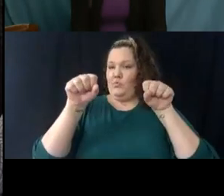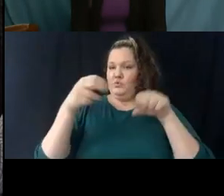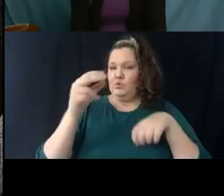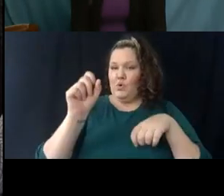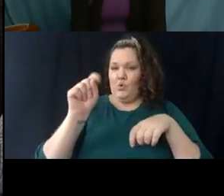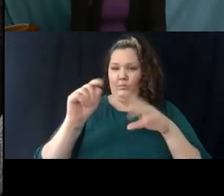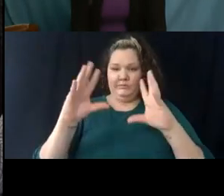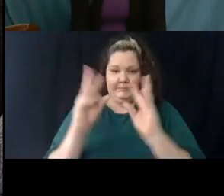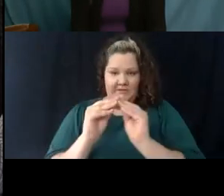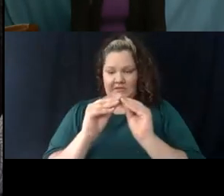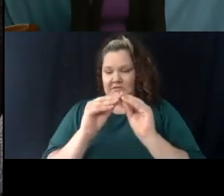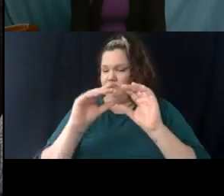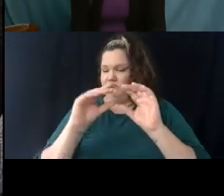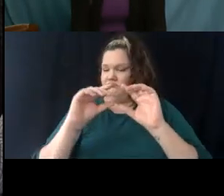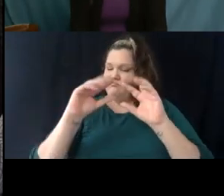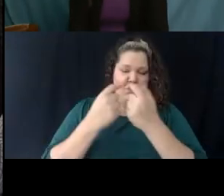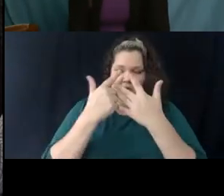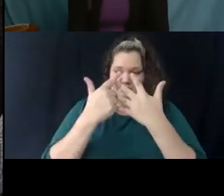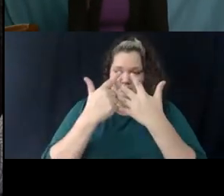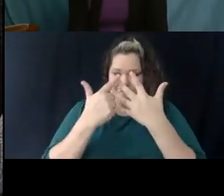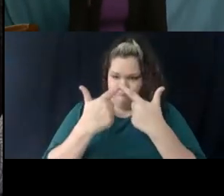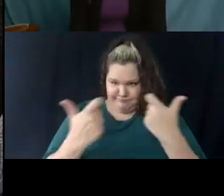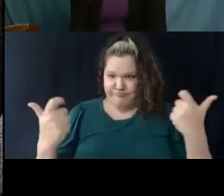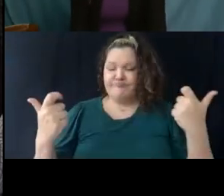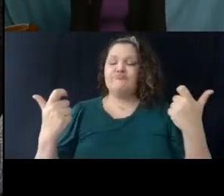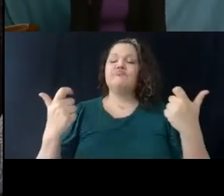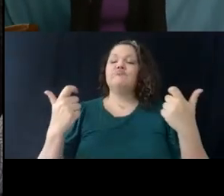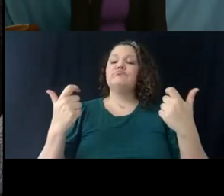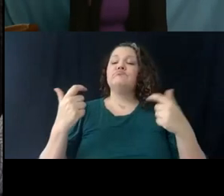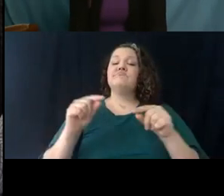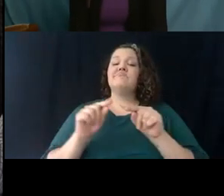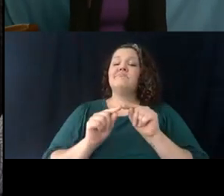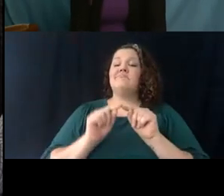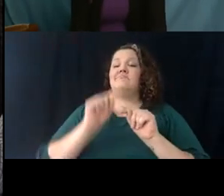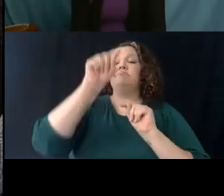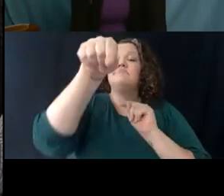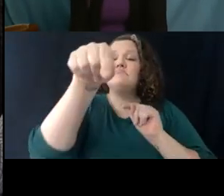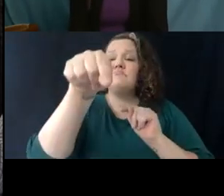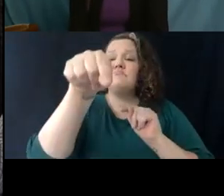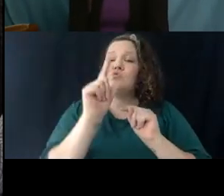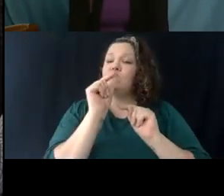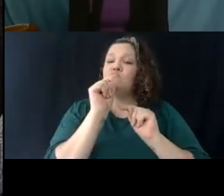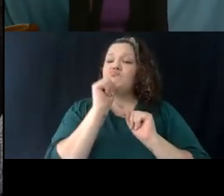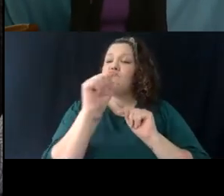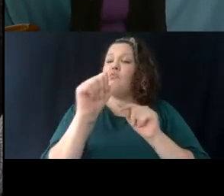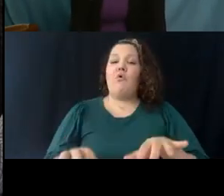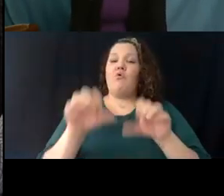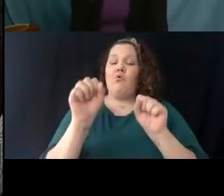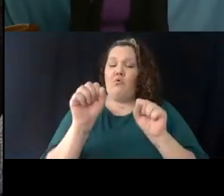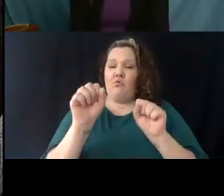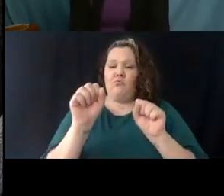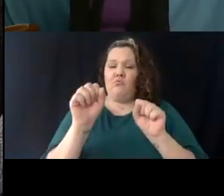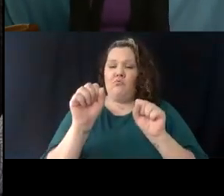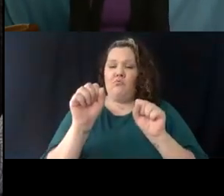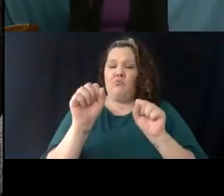can be ongoing. Individuals with disabilities can tell you something new they just added. It's incredibly helpful. Be sure to update your Zoom. Be sure to add